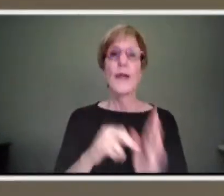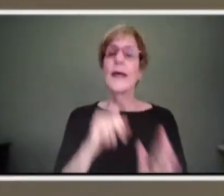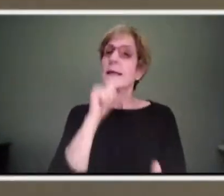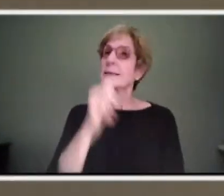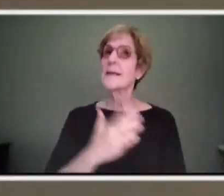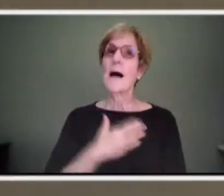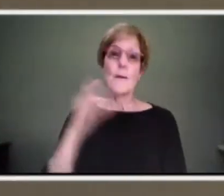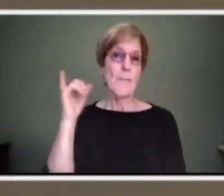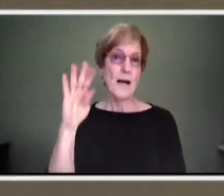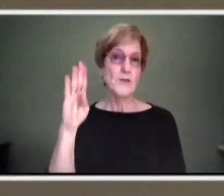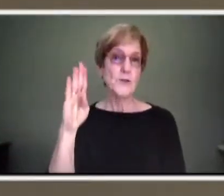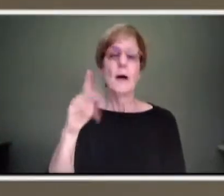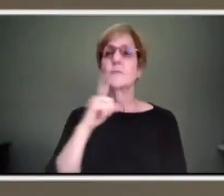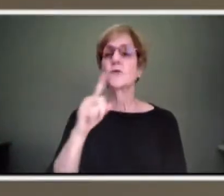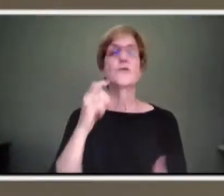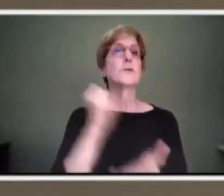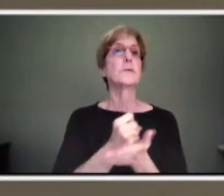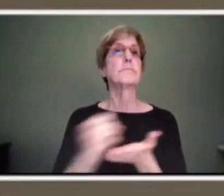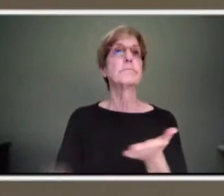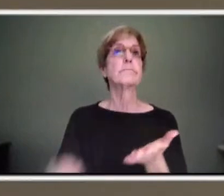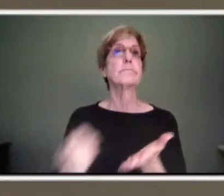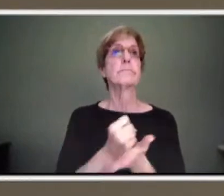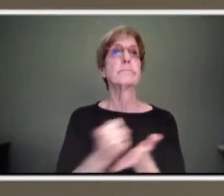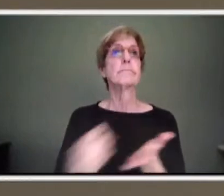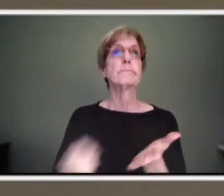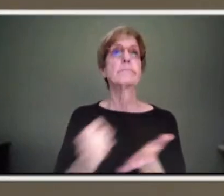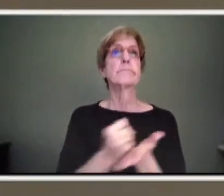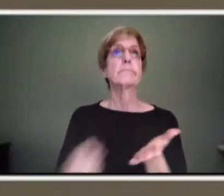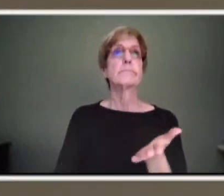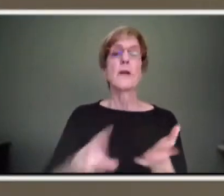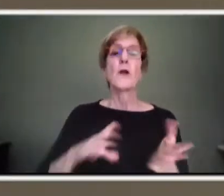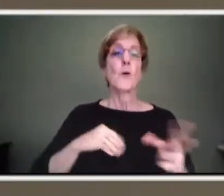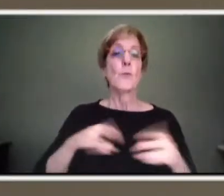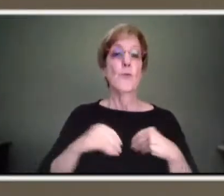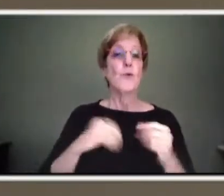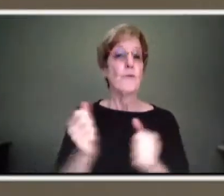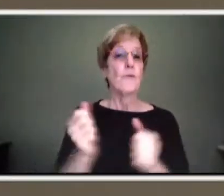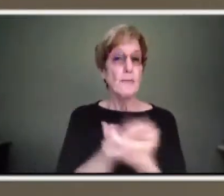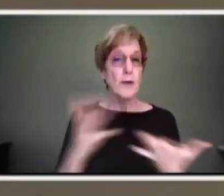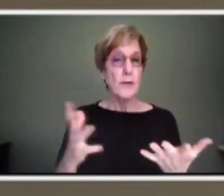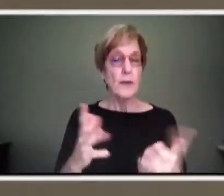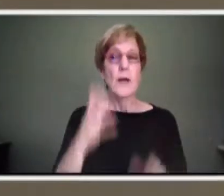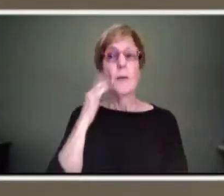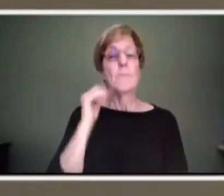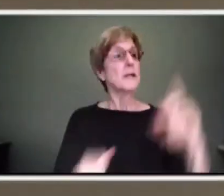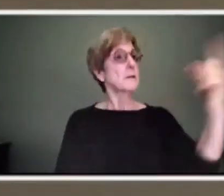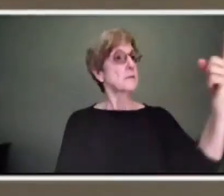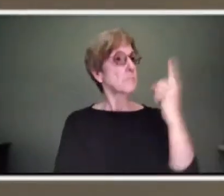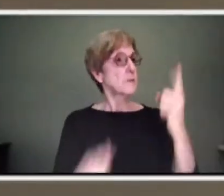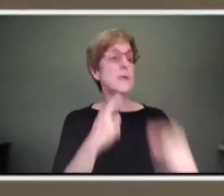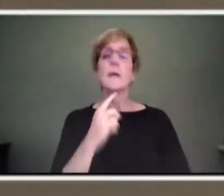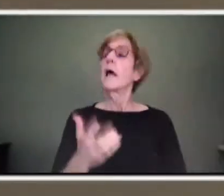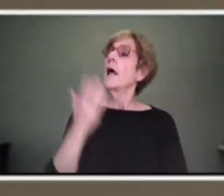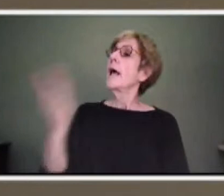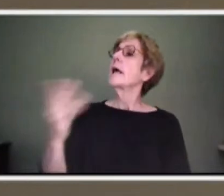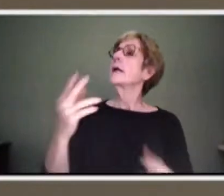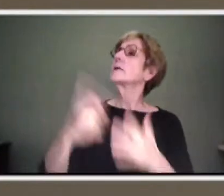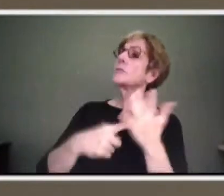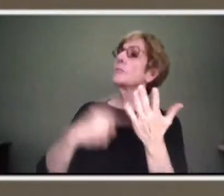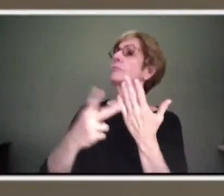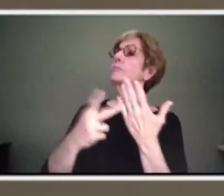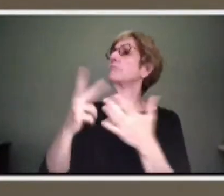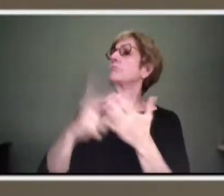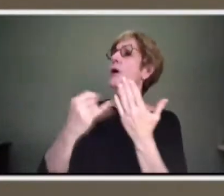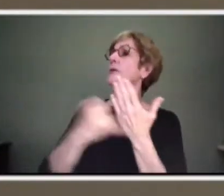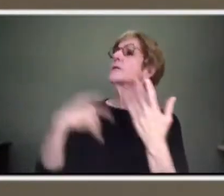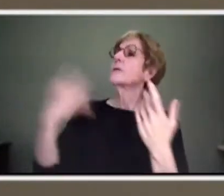rubber stamp just because a developer came before me or my colleagues and said, hey, here's a project I want to do. We need